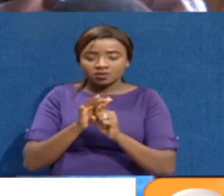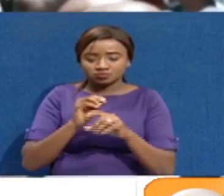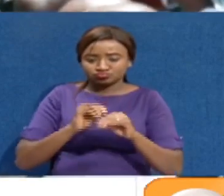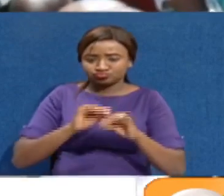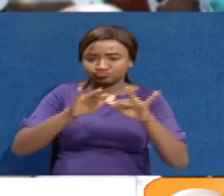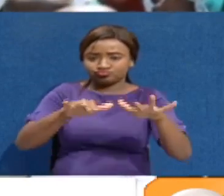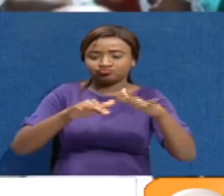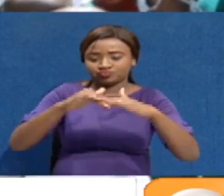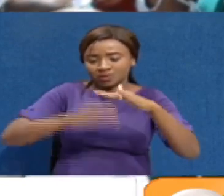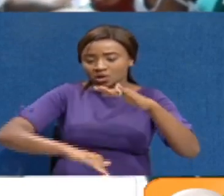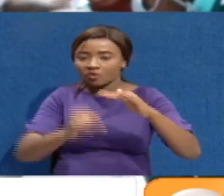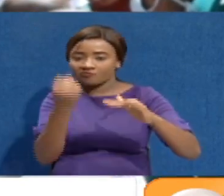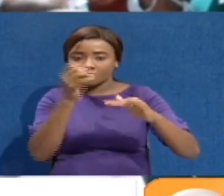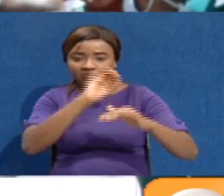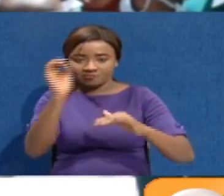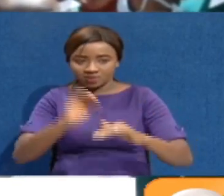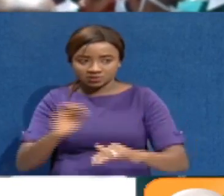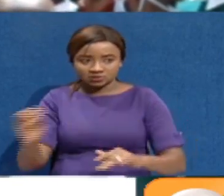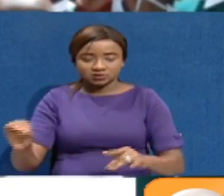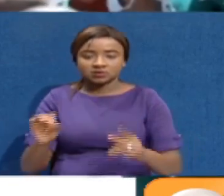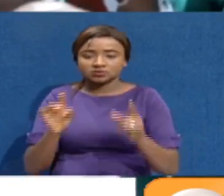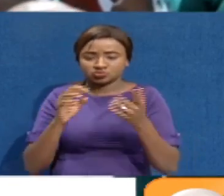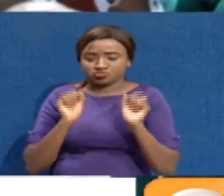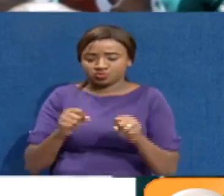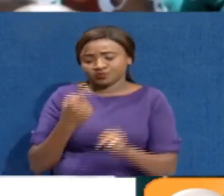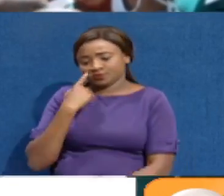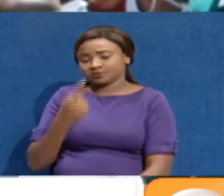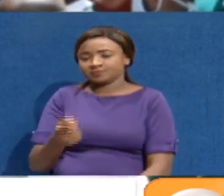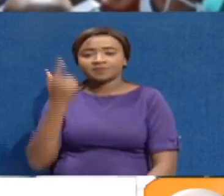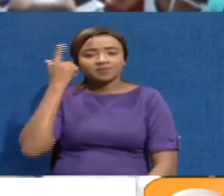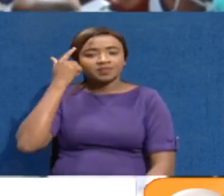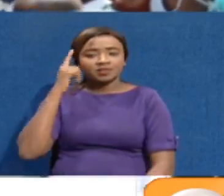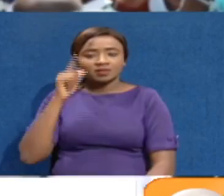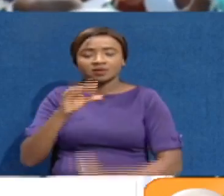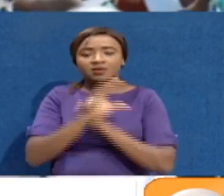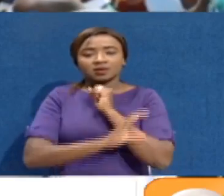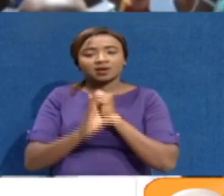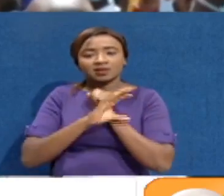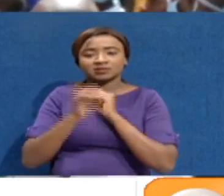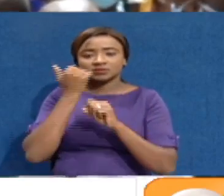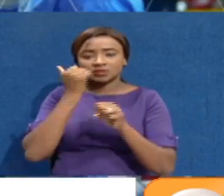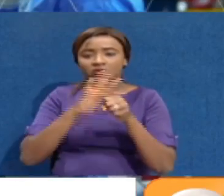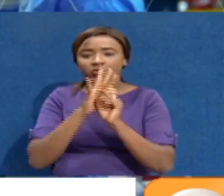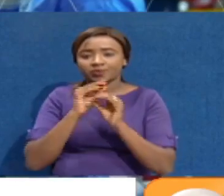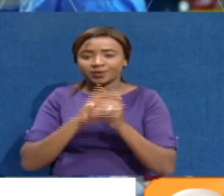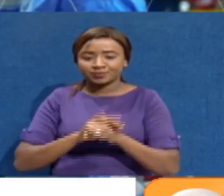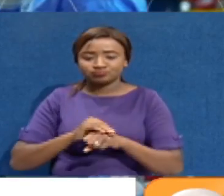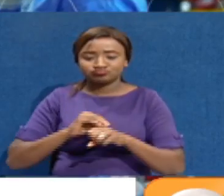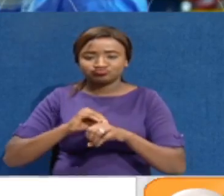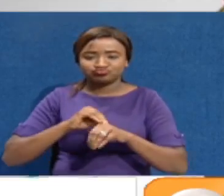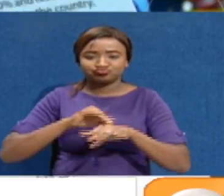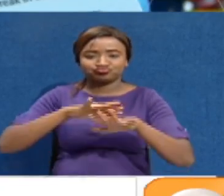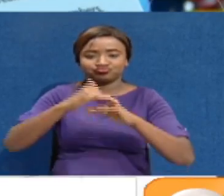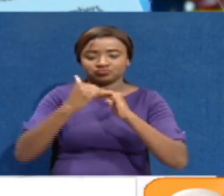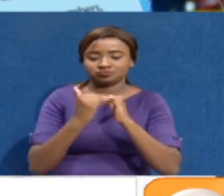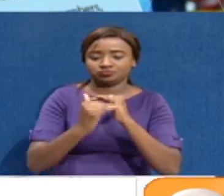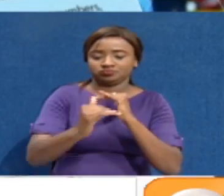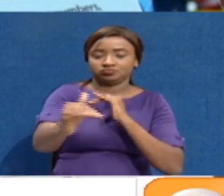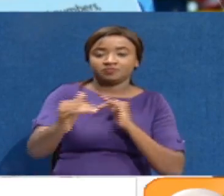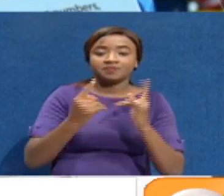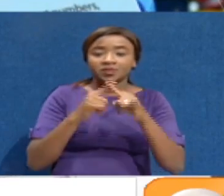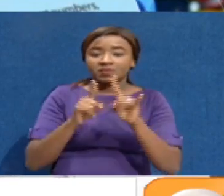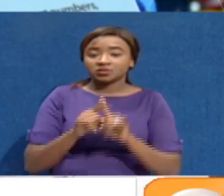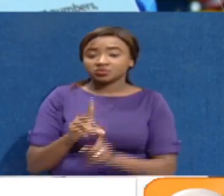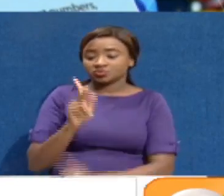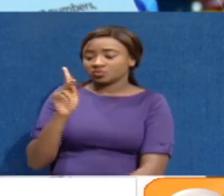past 2 weeks, it may seem the country is bordering a flattened COVID-19 curve. However, KEMRI's latest projections